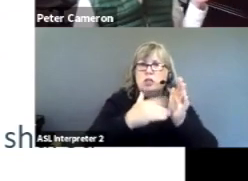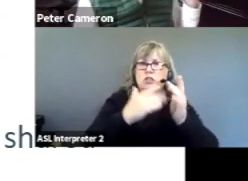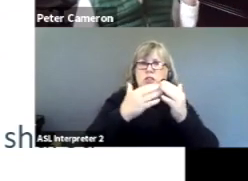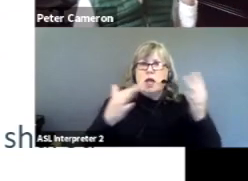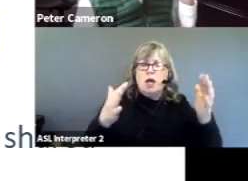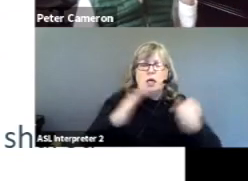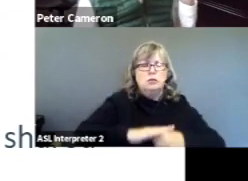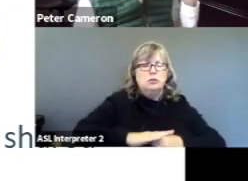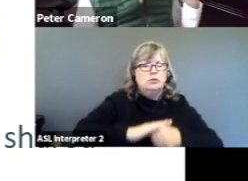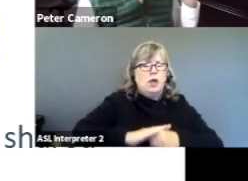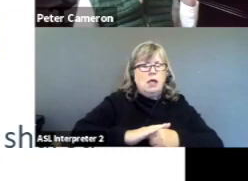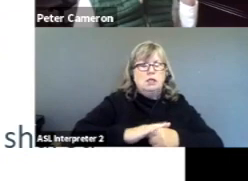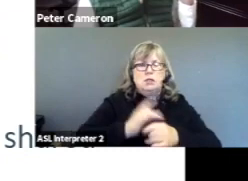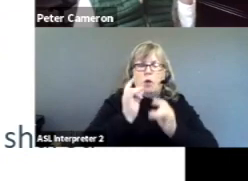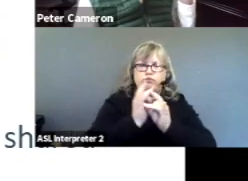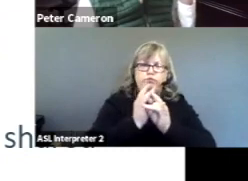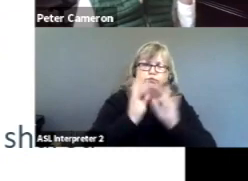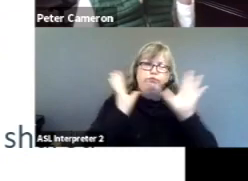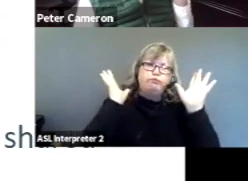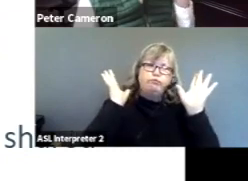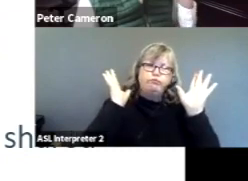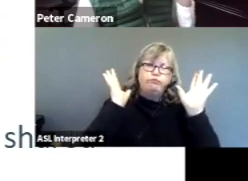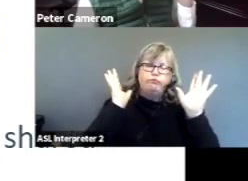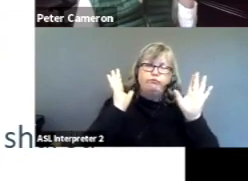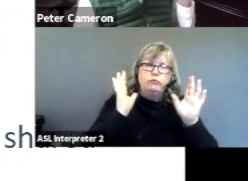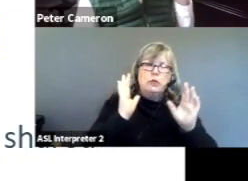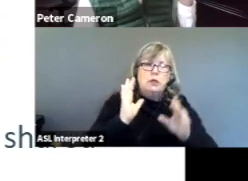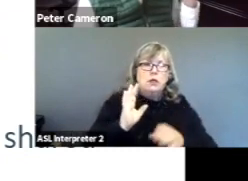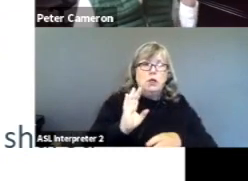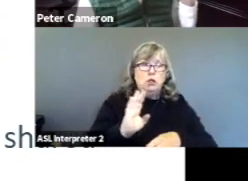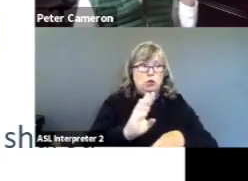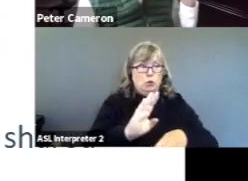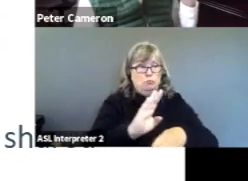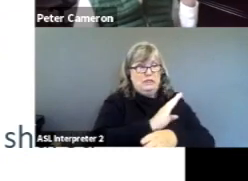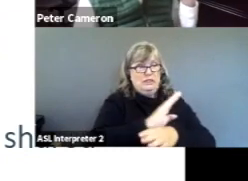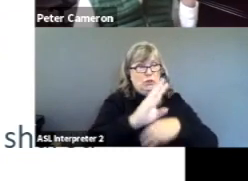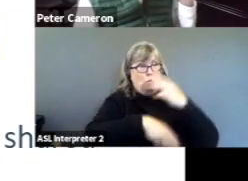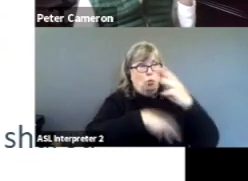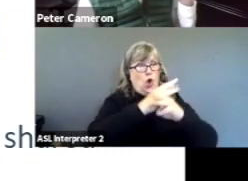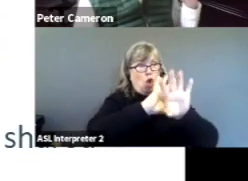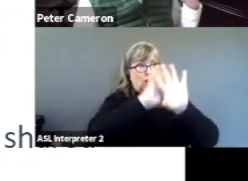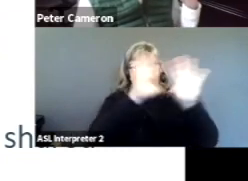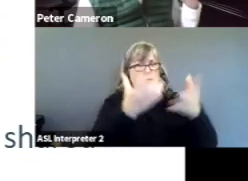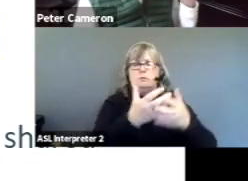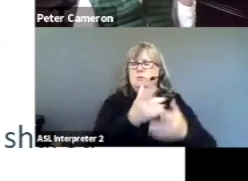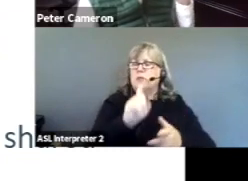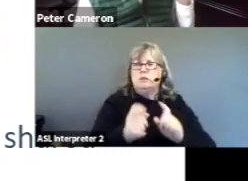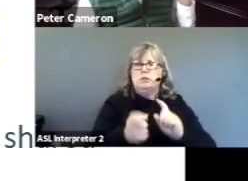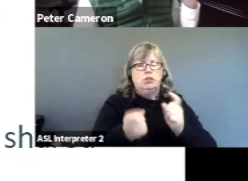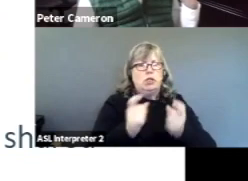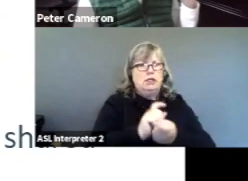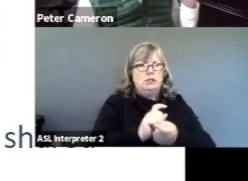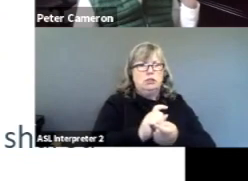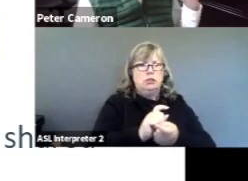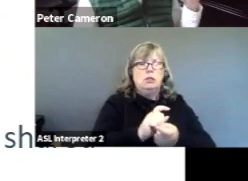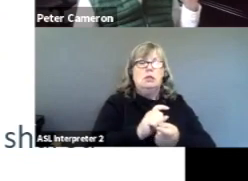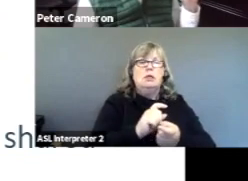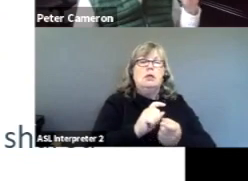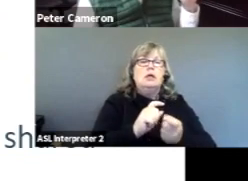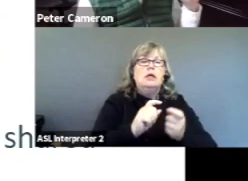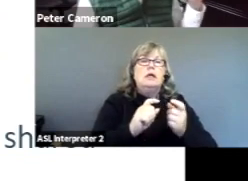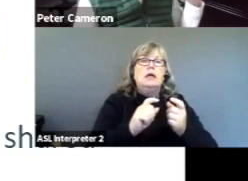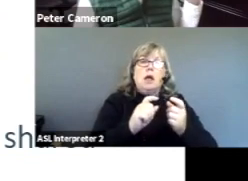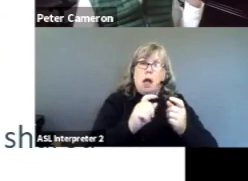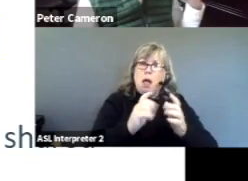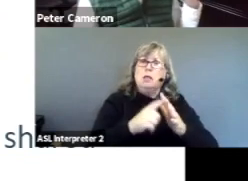outrageous. So the business environment has to change. It is changing, but it's got to happen sooner.